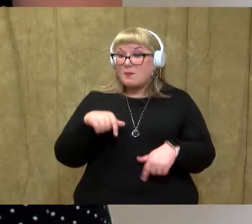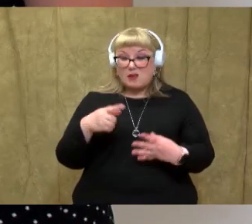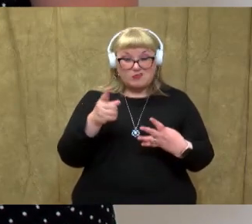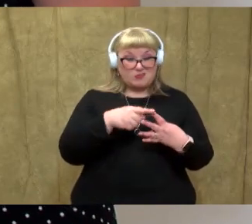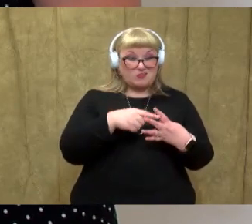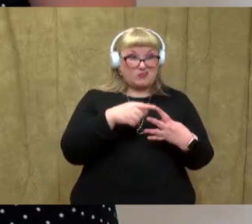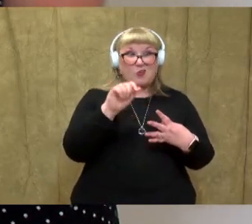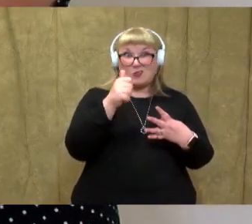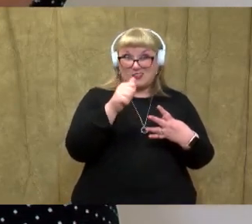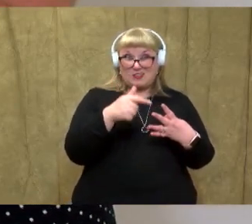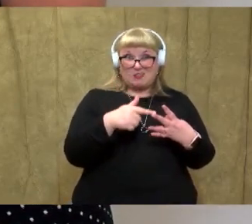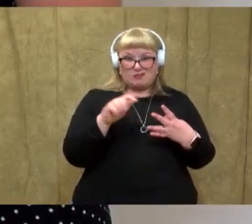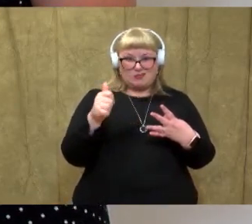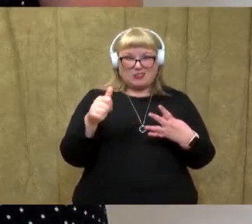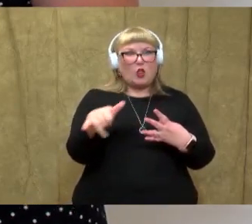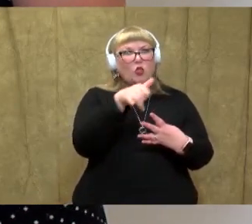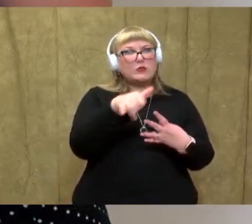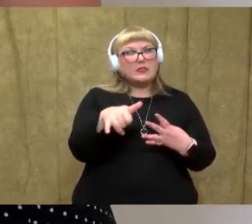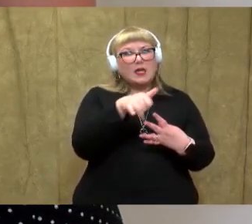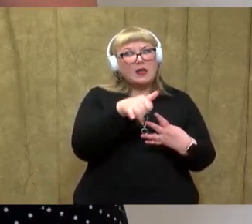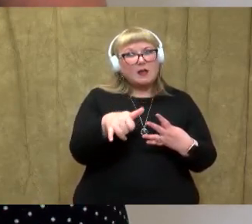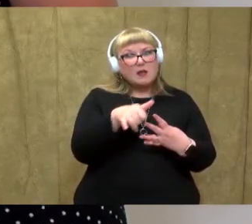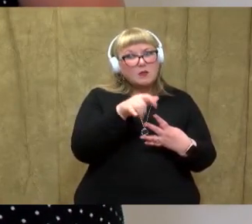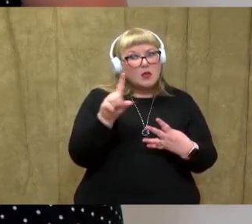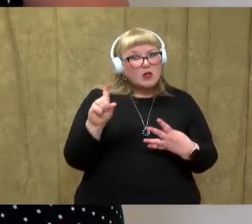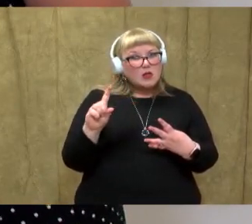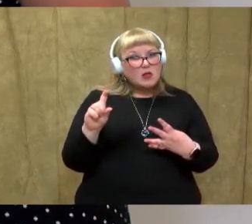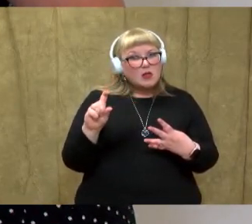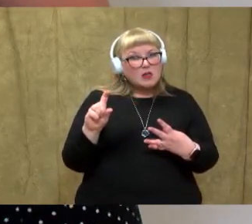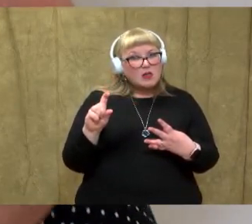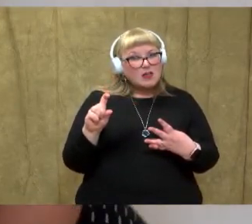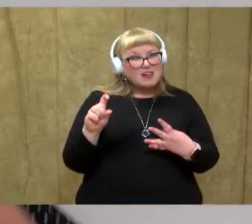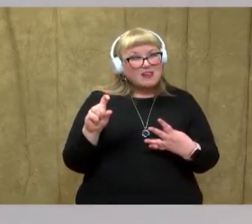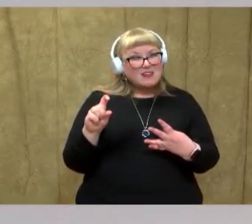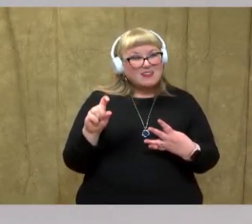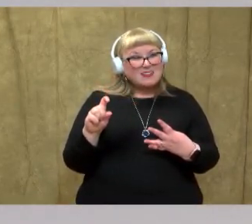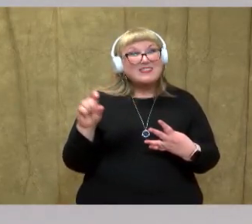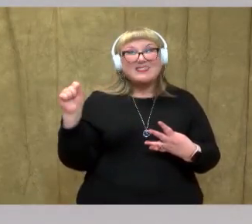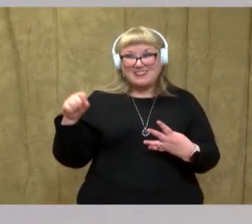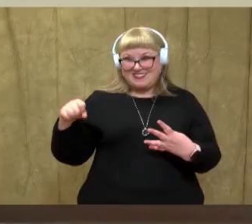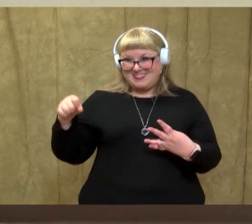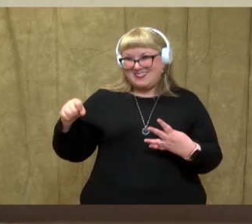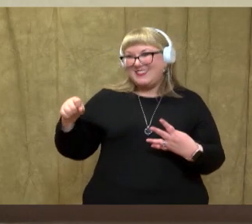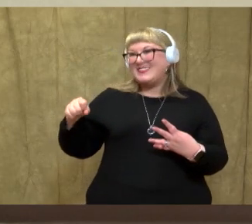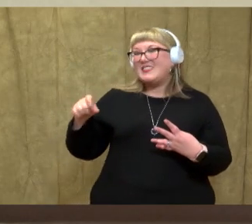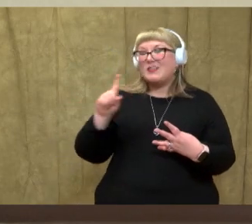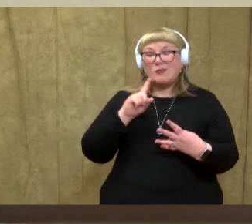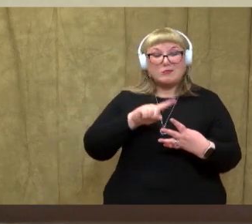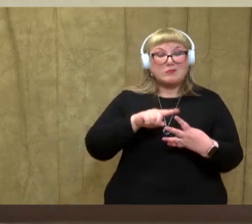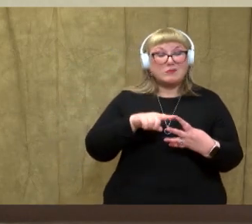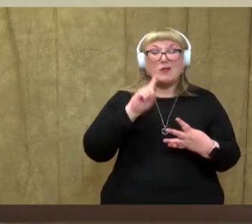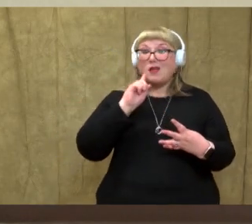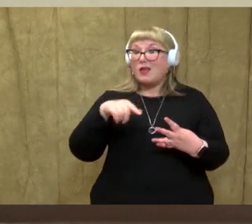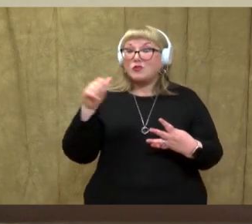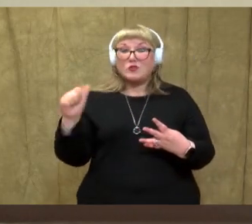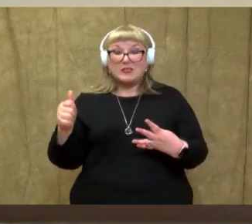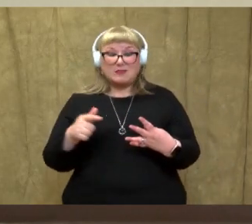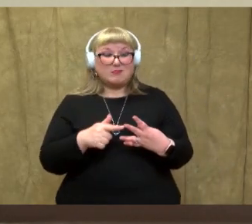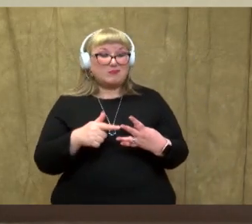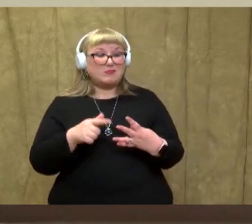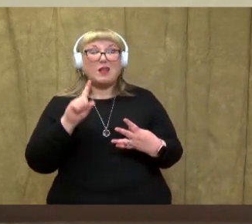our drawing as we did putting the vegetables on our pizza? We did. We got 10 each